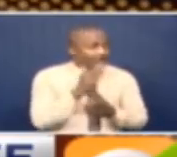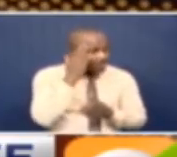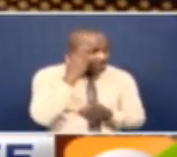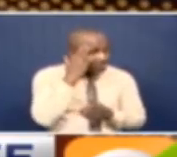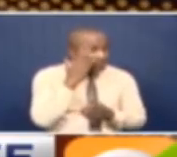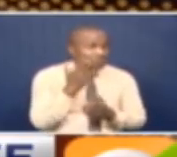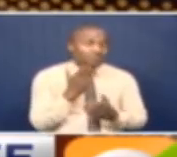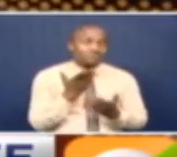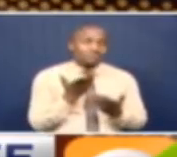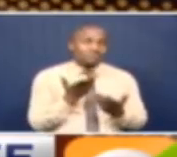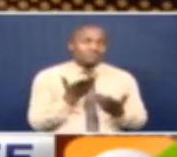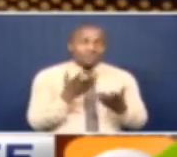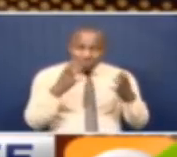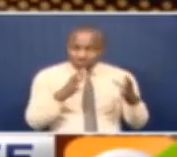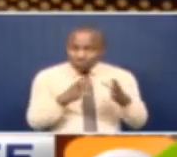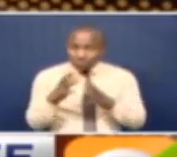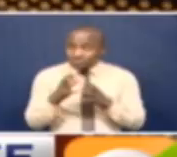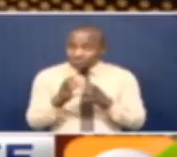that I have